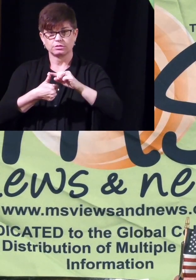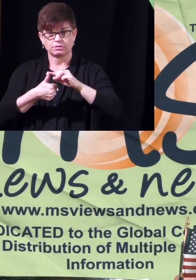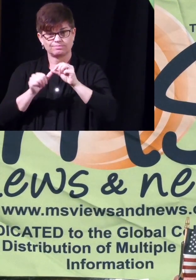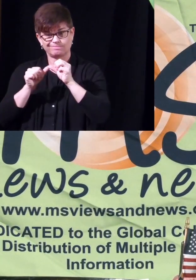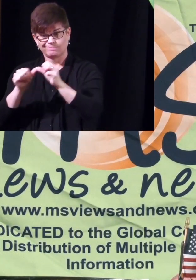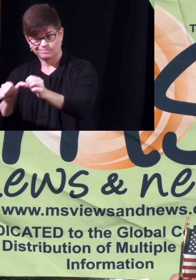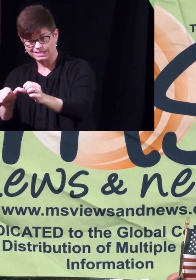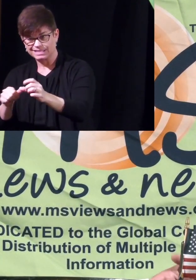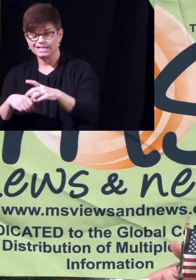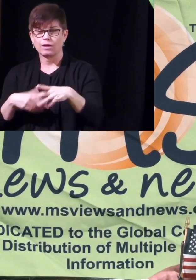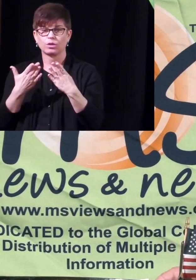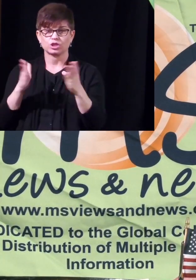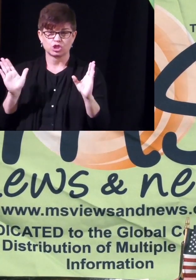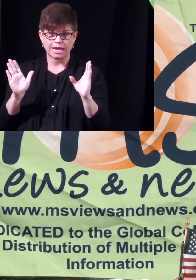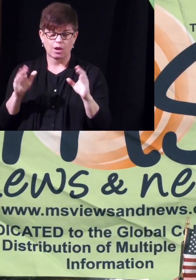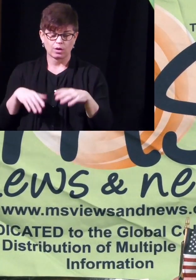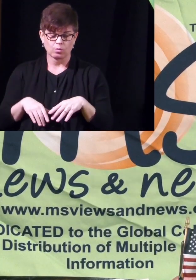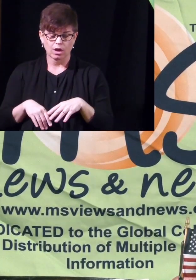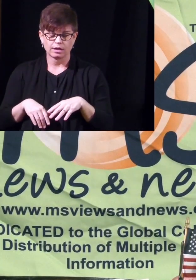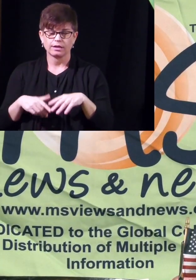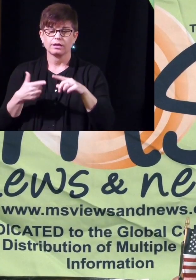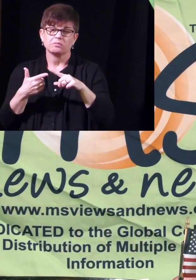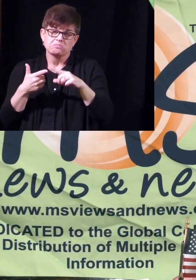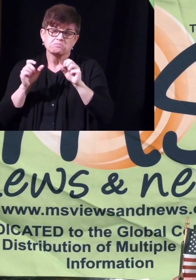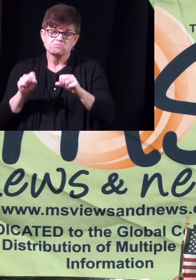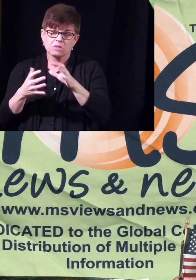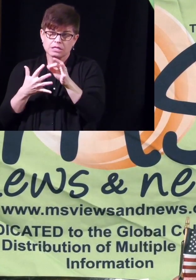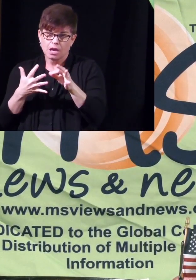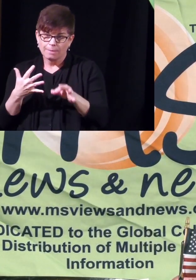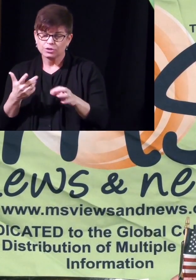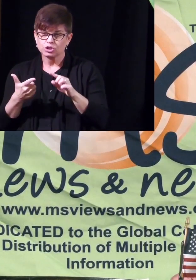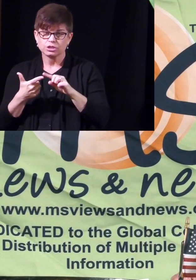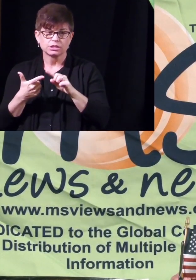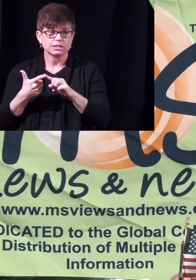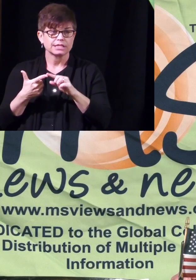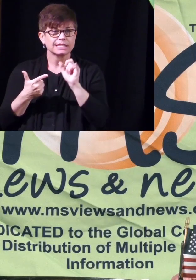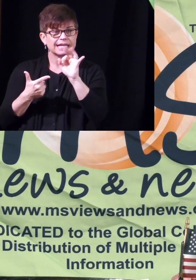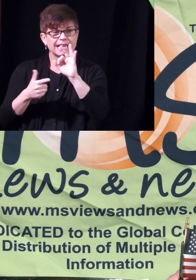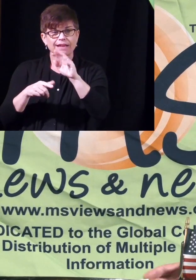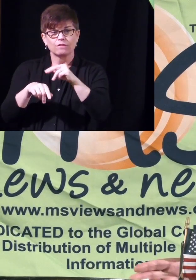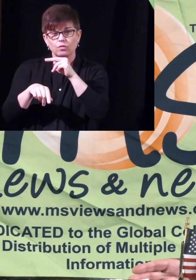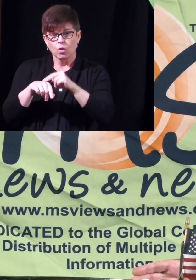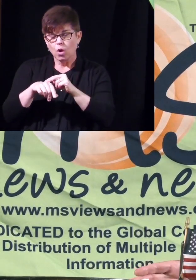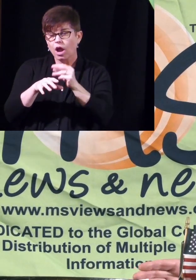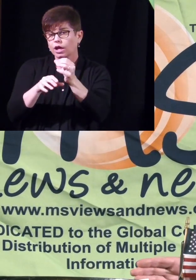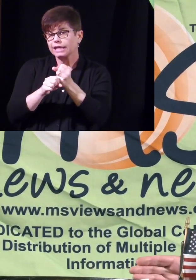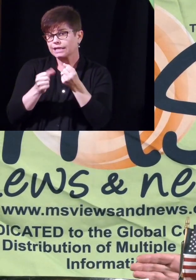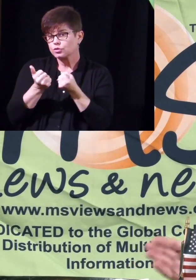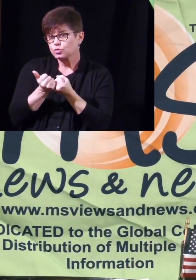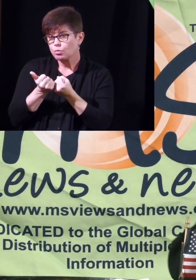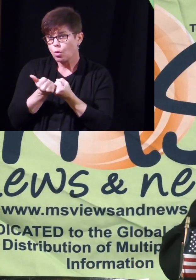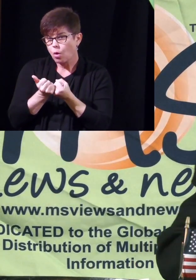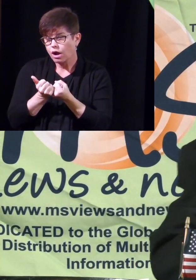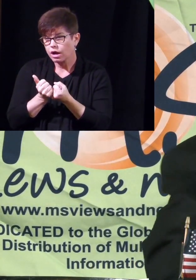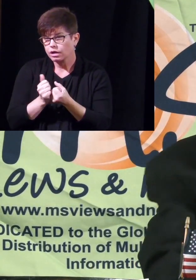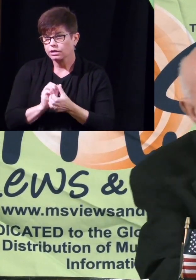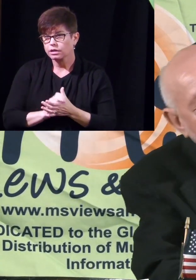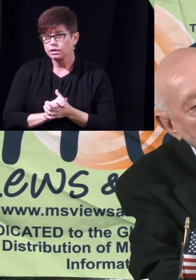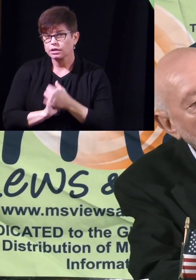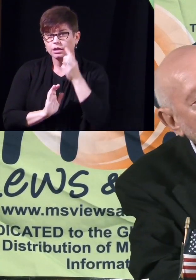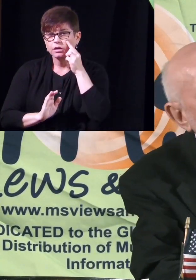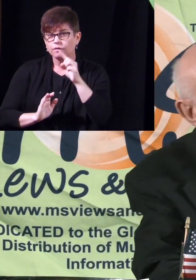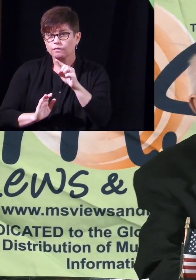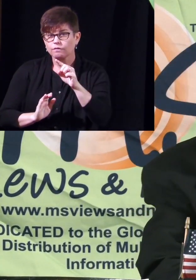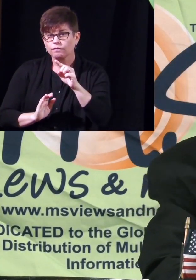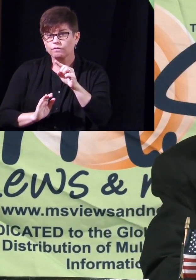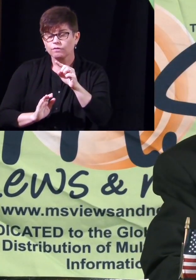with the generic Gilenya. That is an option that someone could do. Of course, if you were getting support, if someone was getting support for their